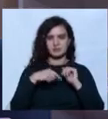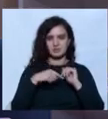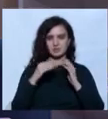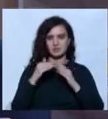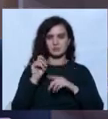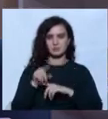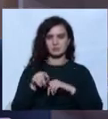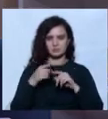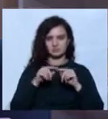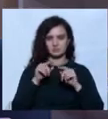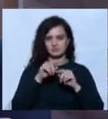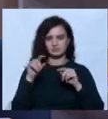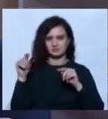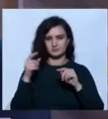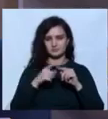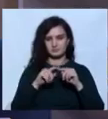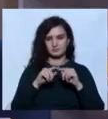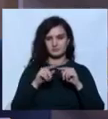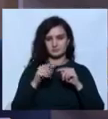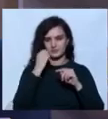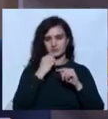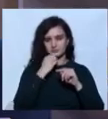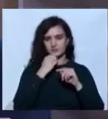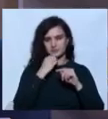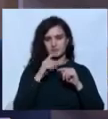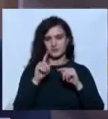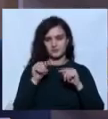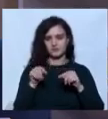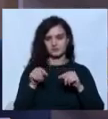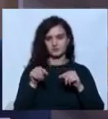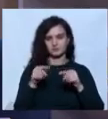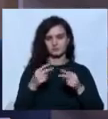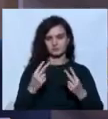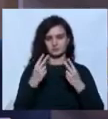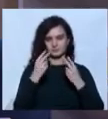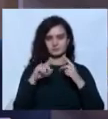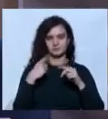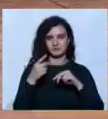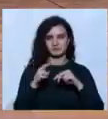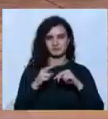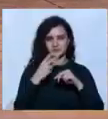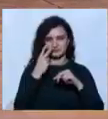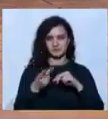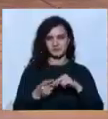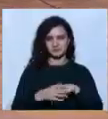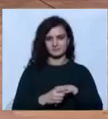englishbookeducation.co.uk/homework. Thank you all so much for joining us today in our lesson on Treasure Island. We'll see you all next week.